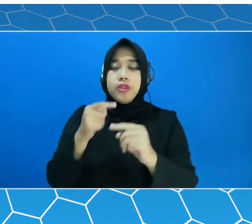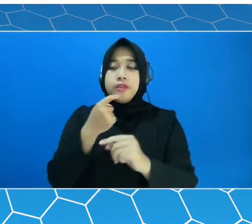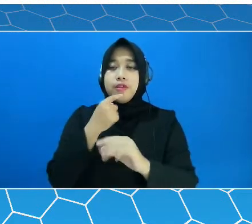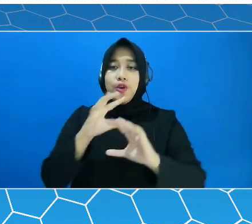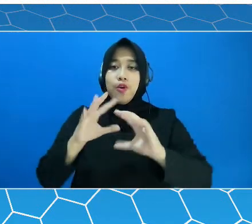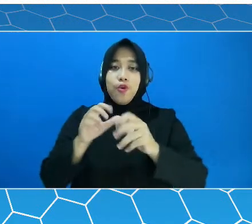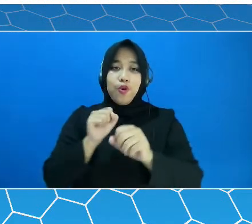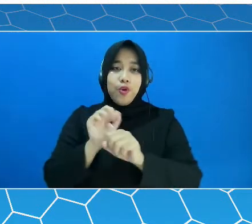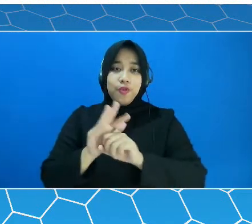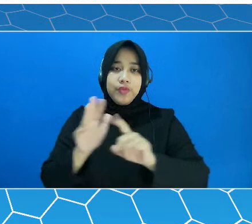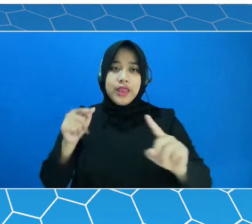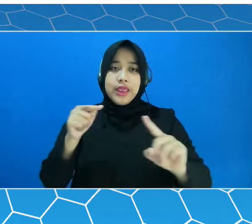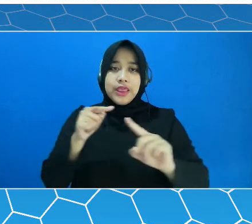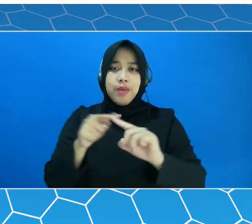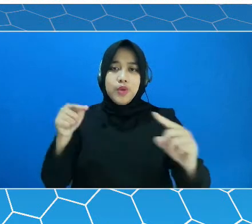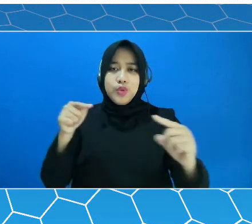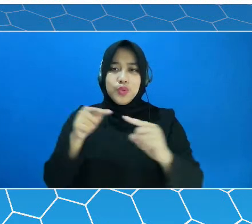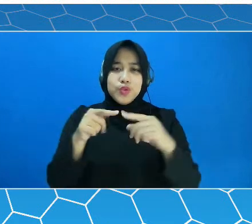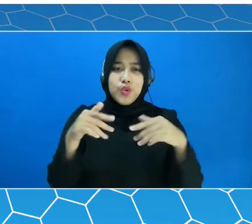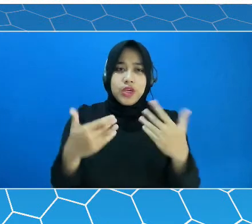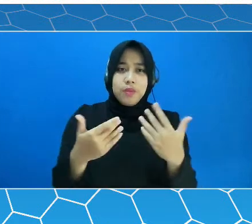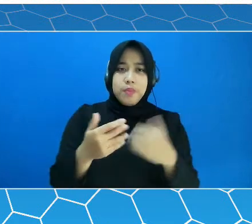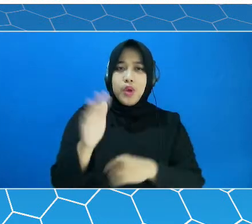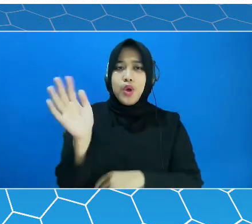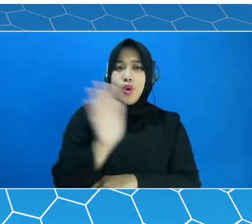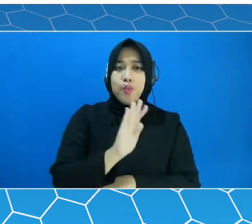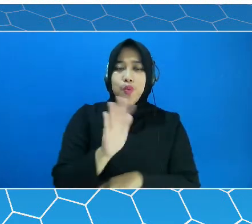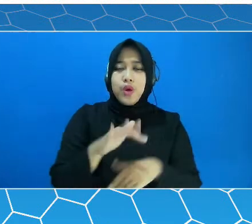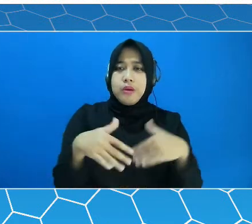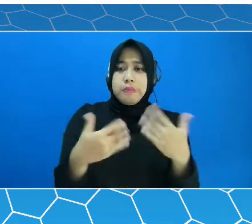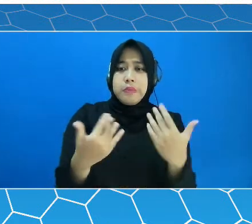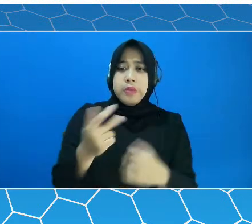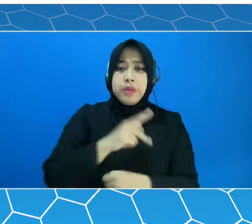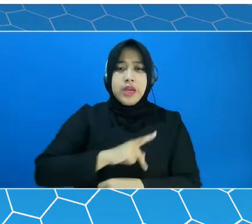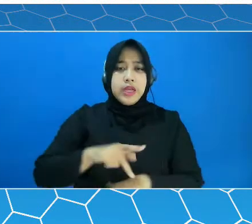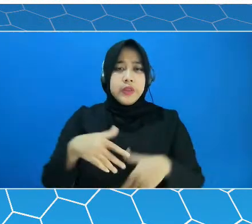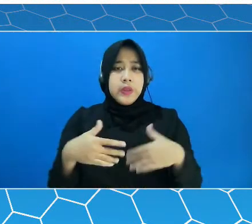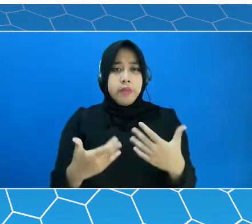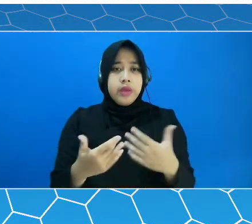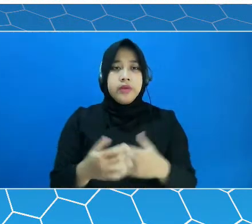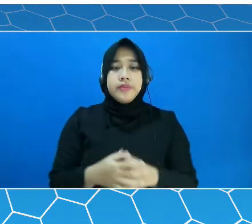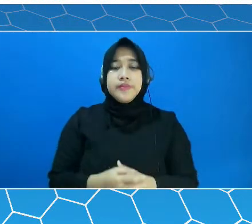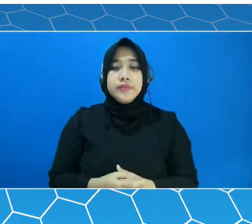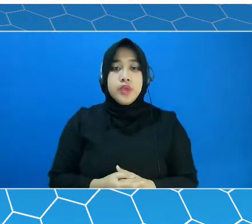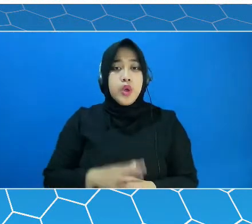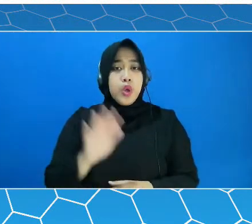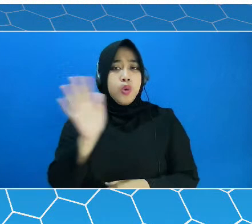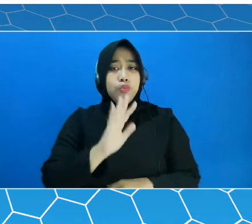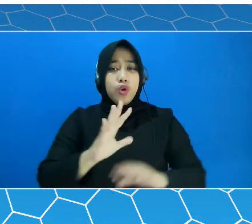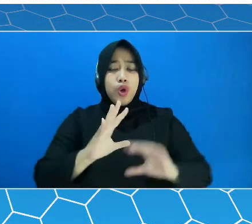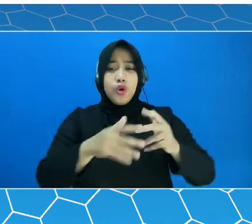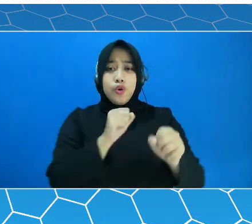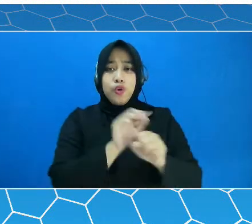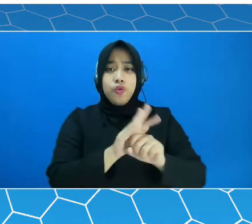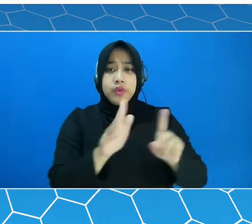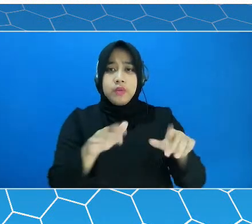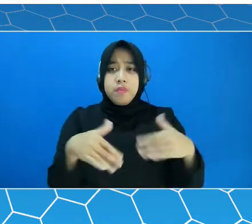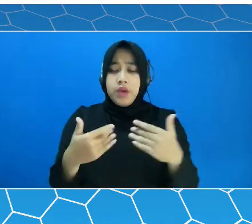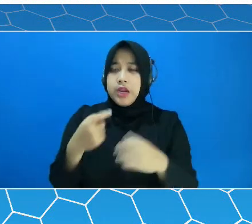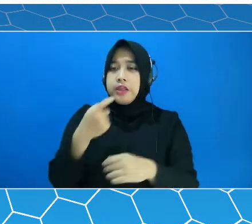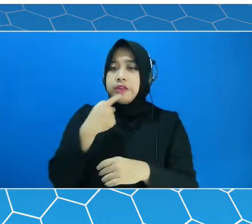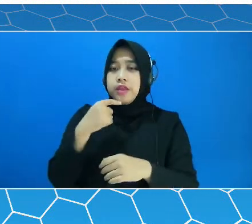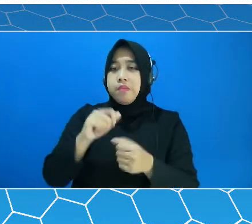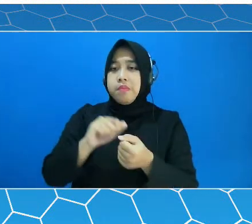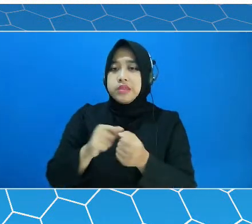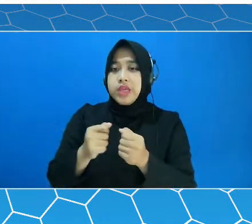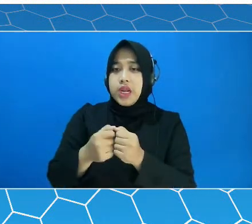of this is not COVID, but how we dealt with the NCDs. So obviously we had to come up with innovative